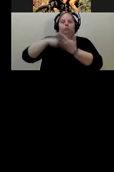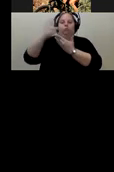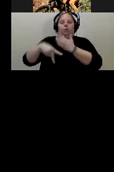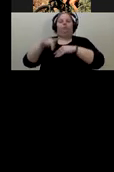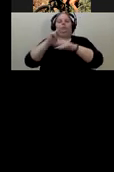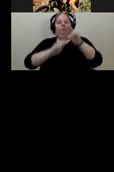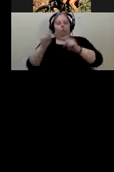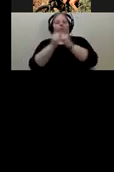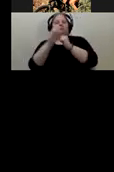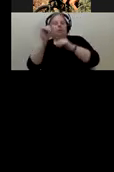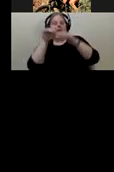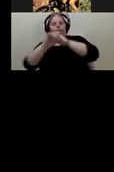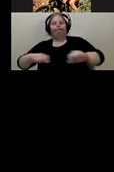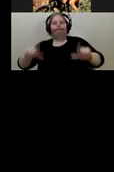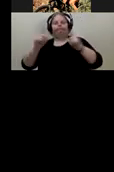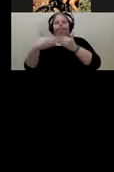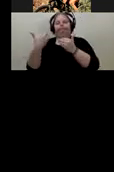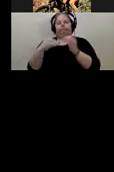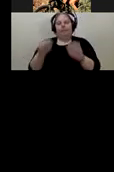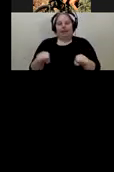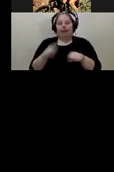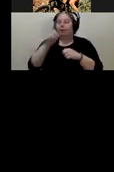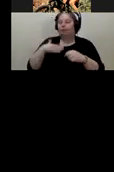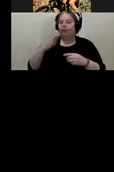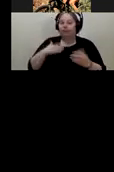So I'm very happy to be here today. It's nice